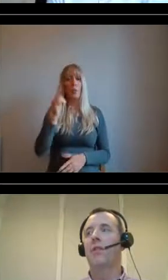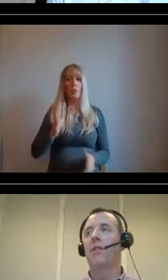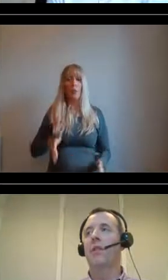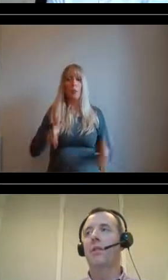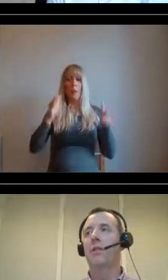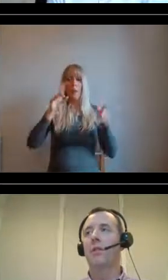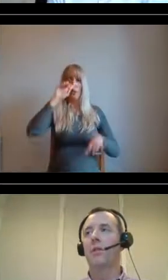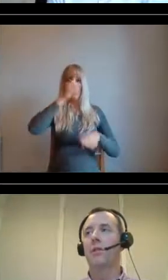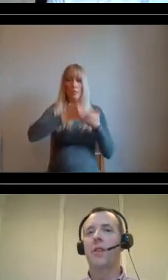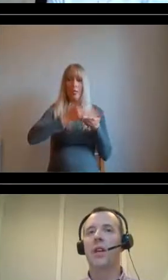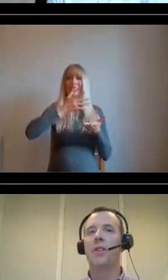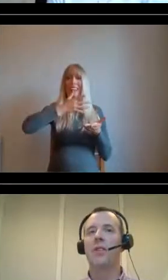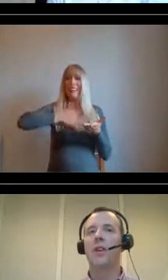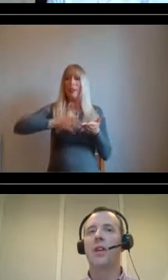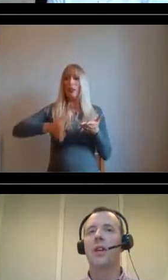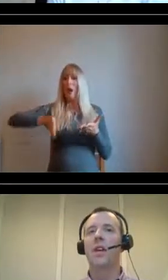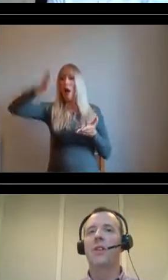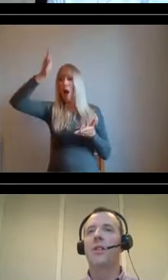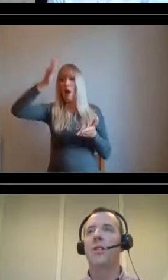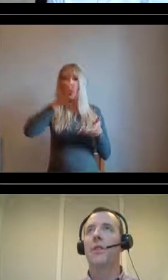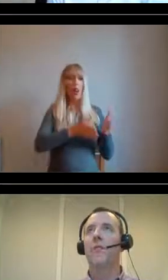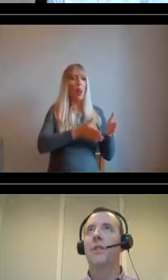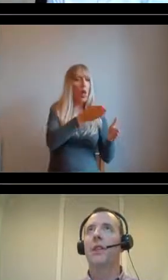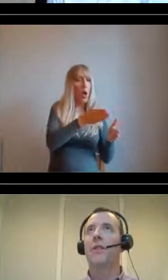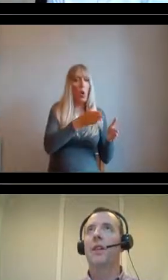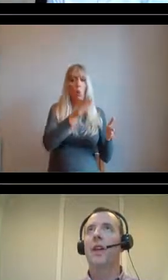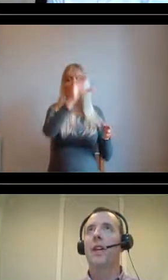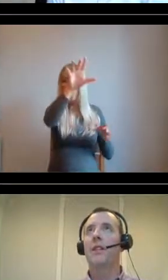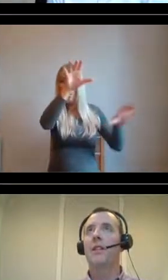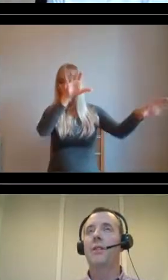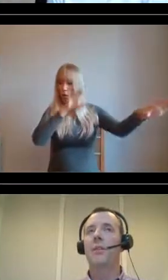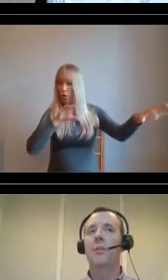this design refinement consultation.